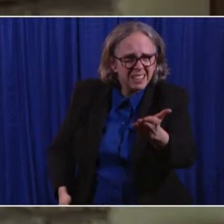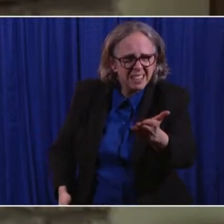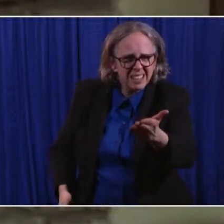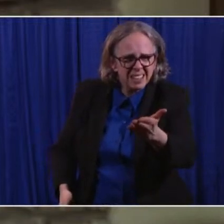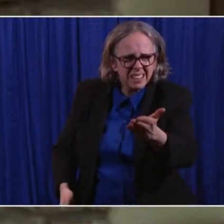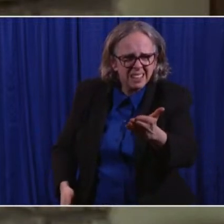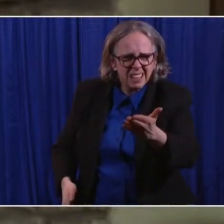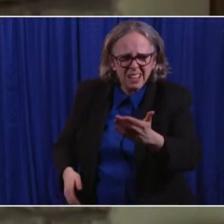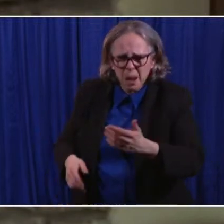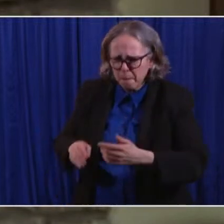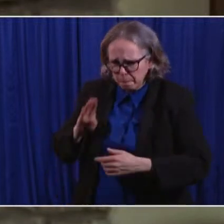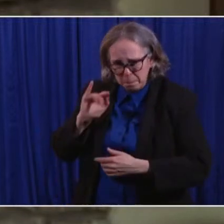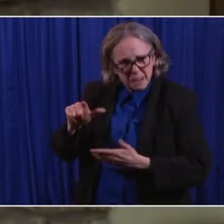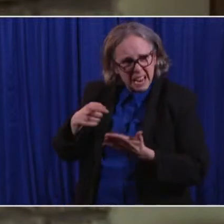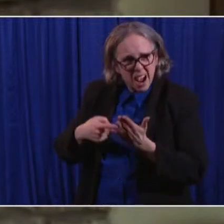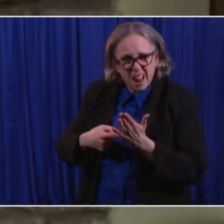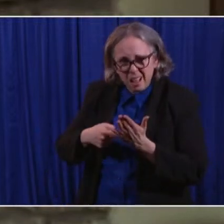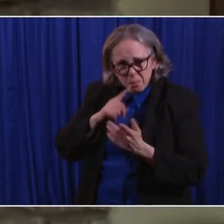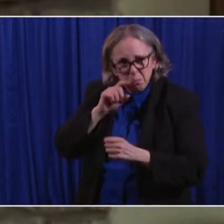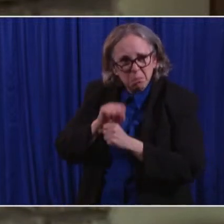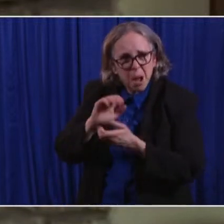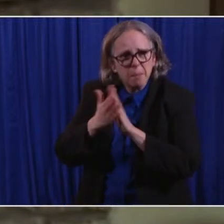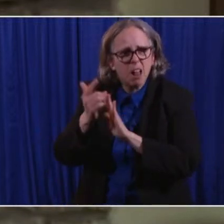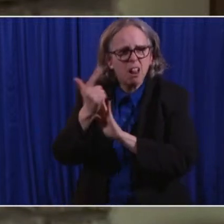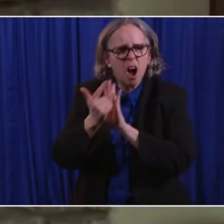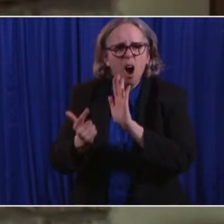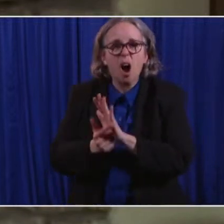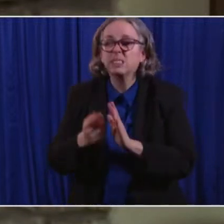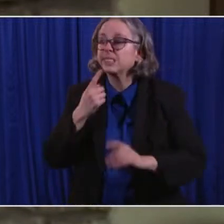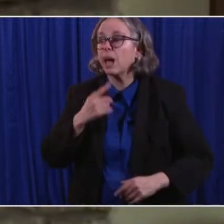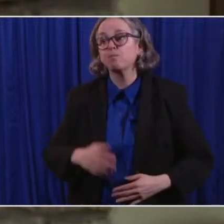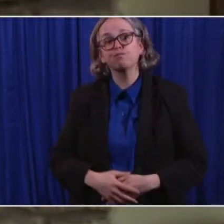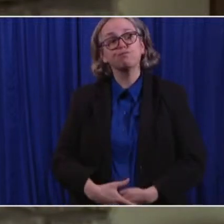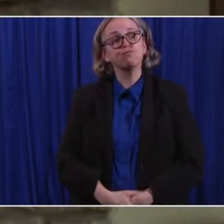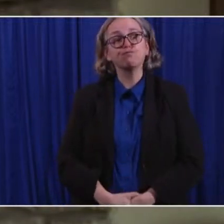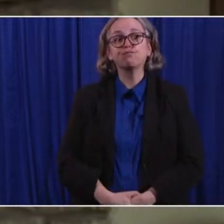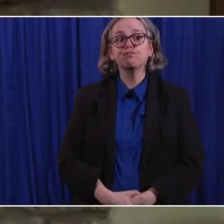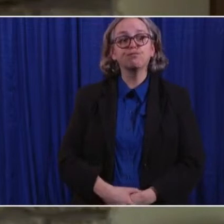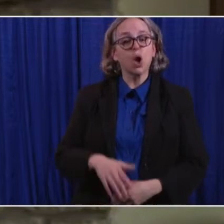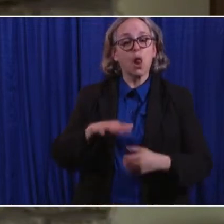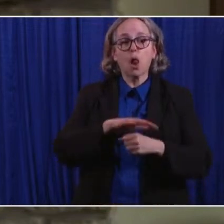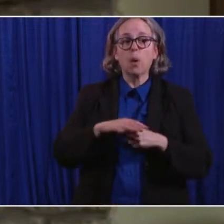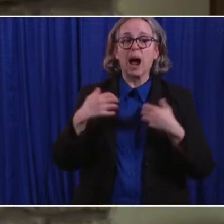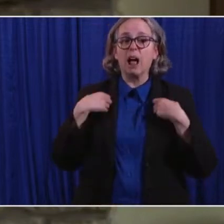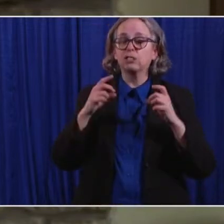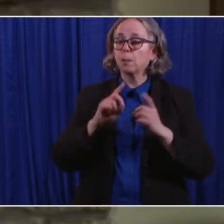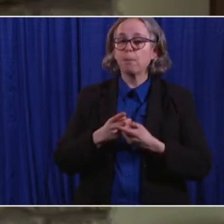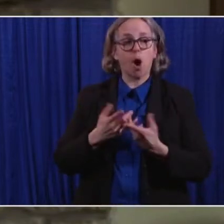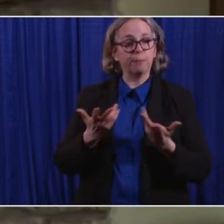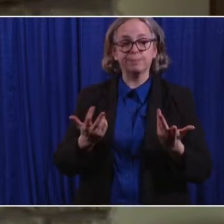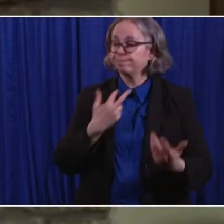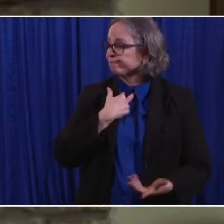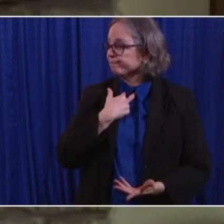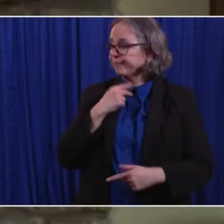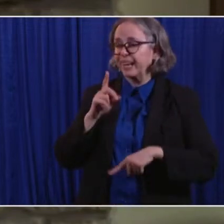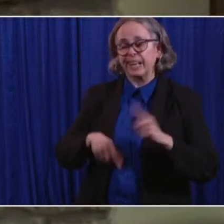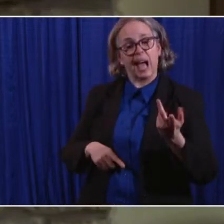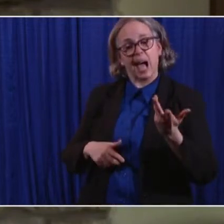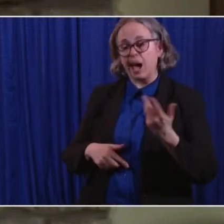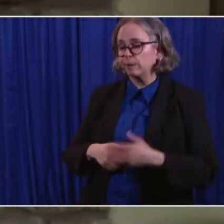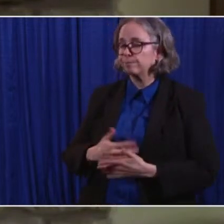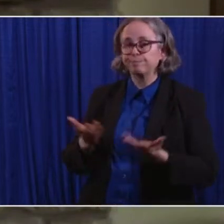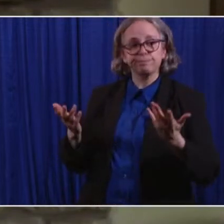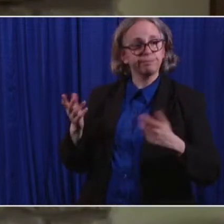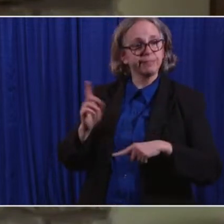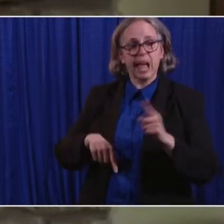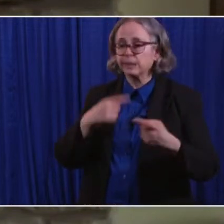department could not stop that person from doing that. Couldn't stop someone coming in from a foreign country,